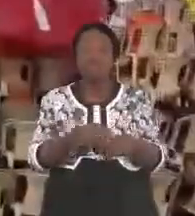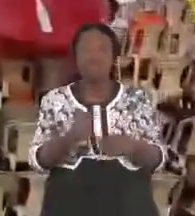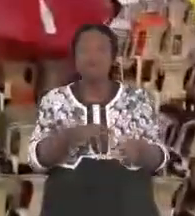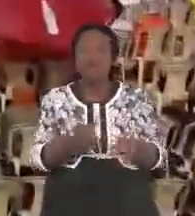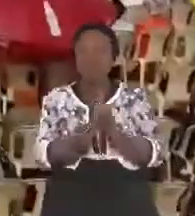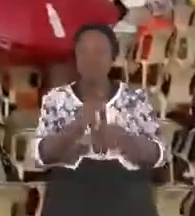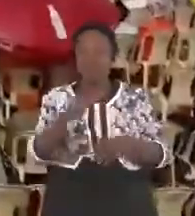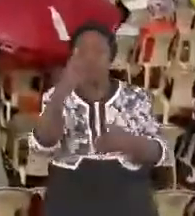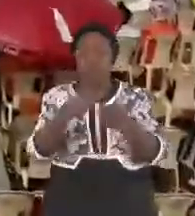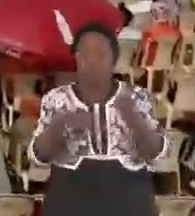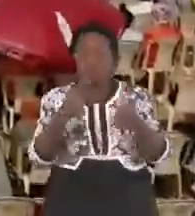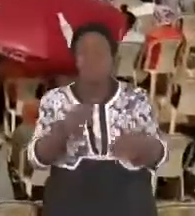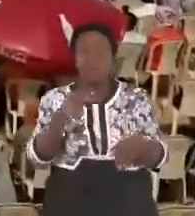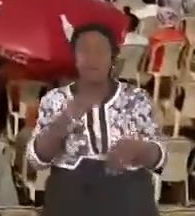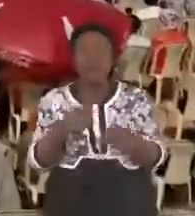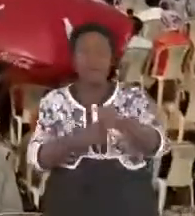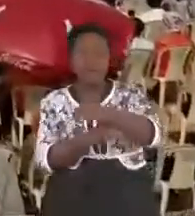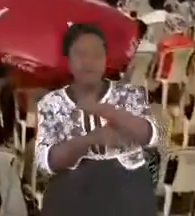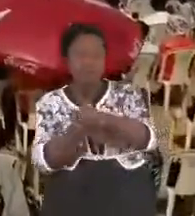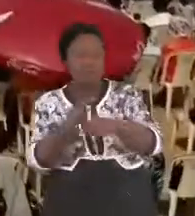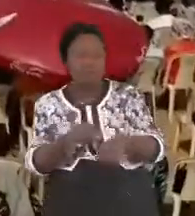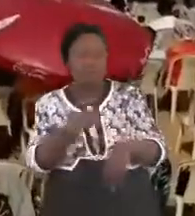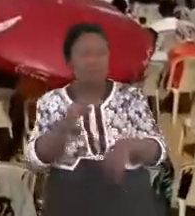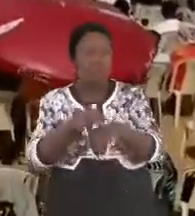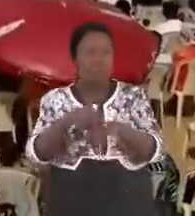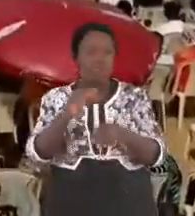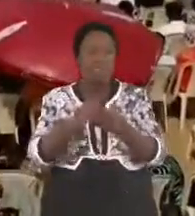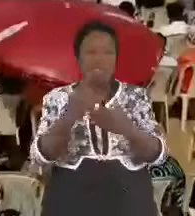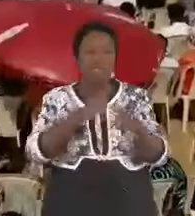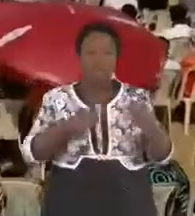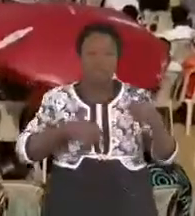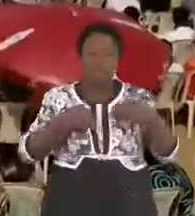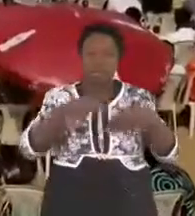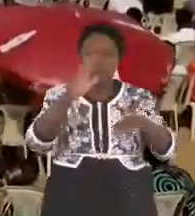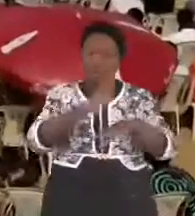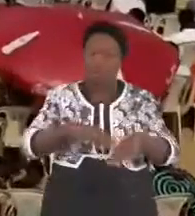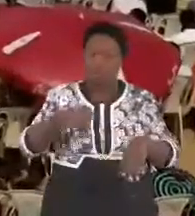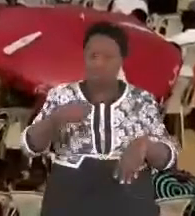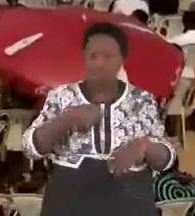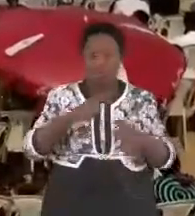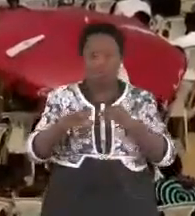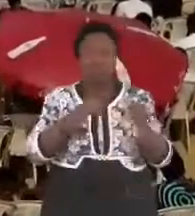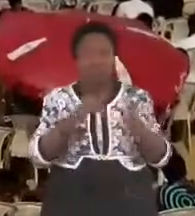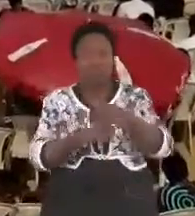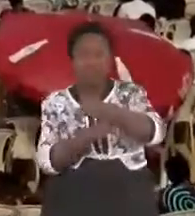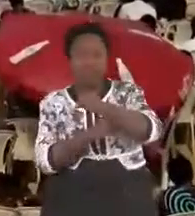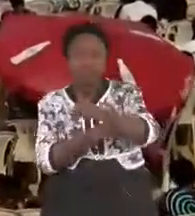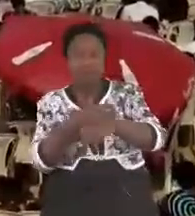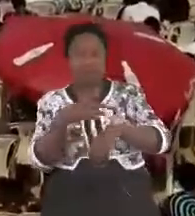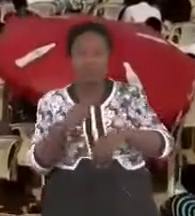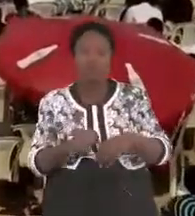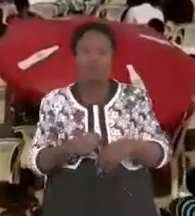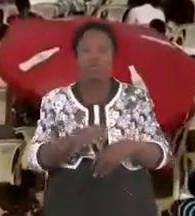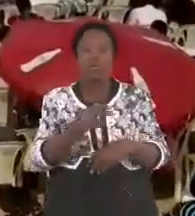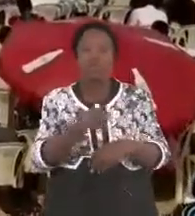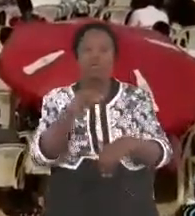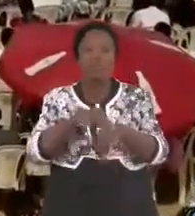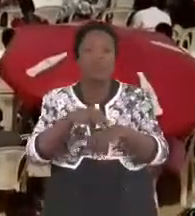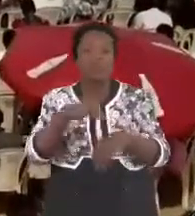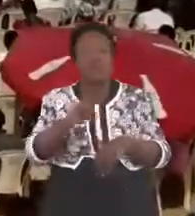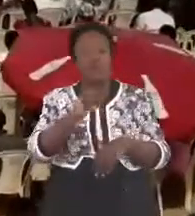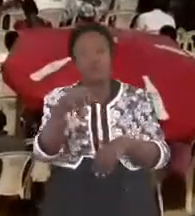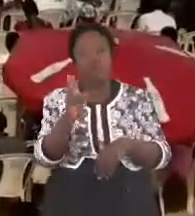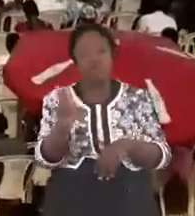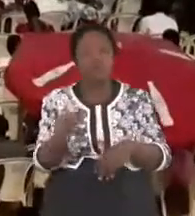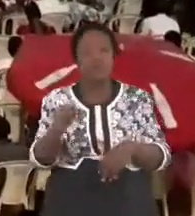the ministry that the Lord has called me to? The foundation of the ministry of John. Number two, the